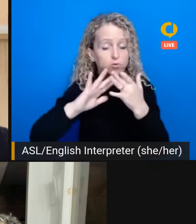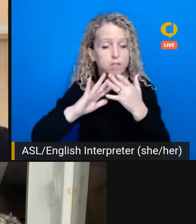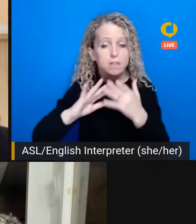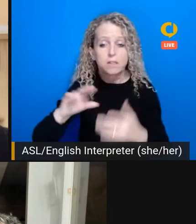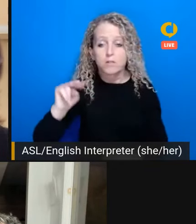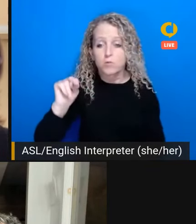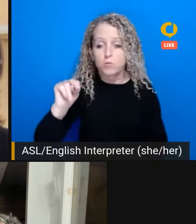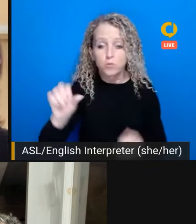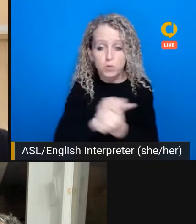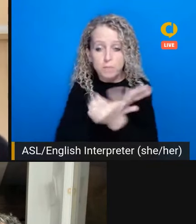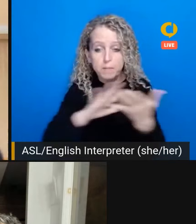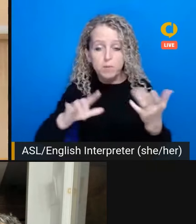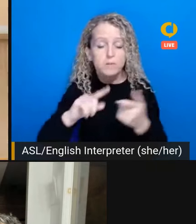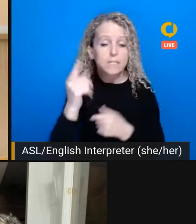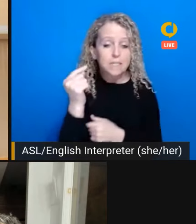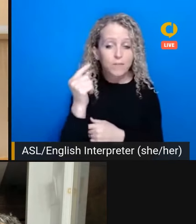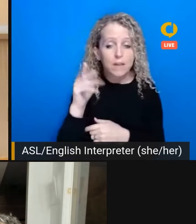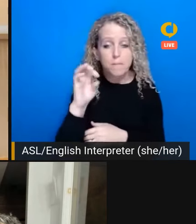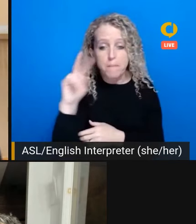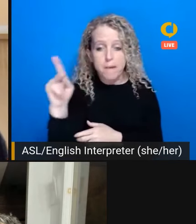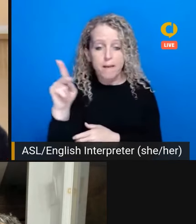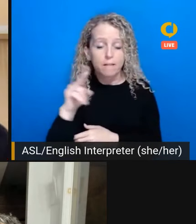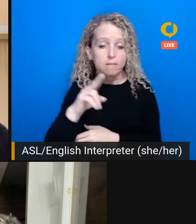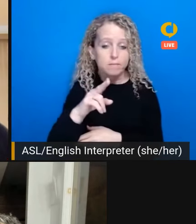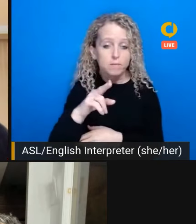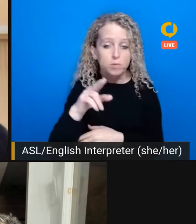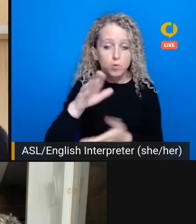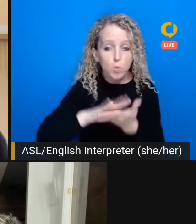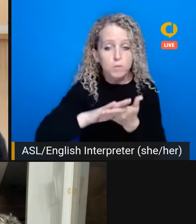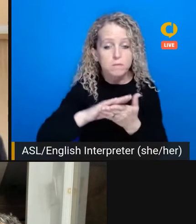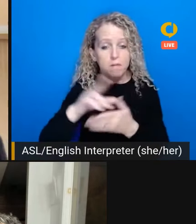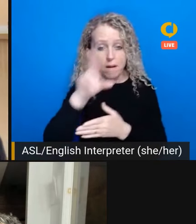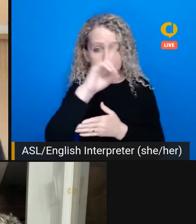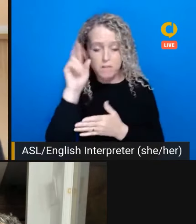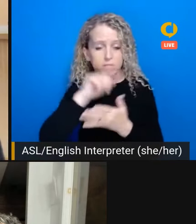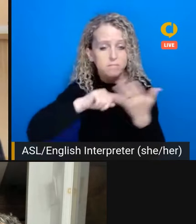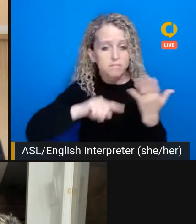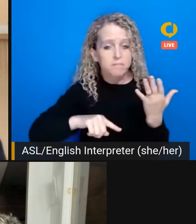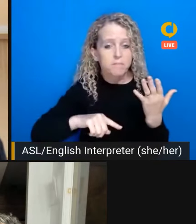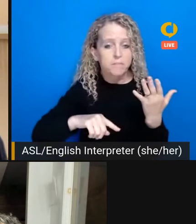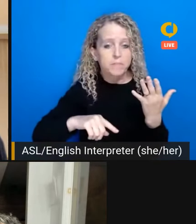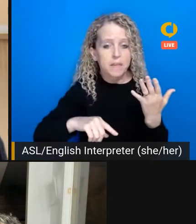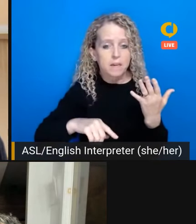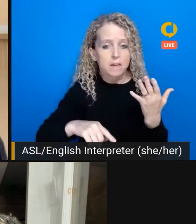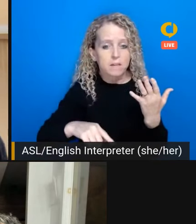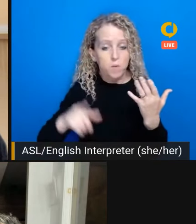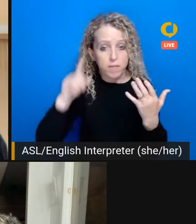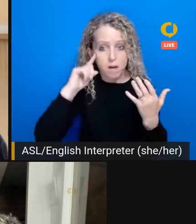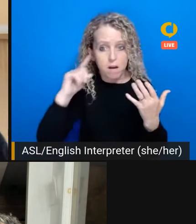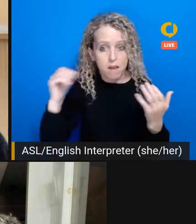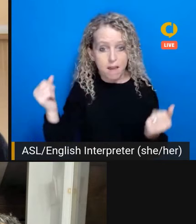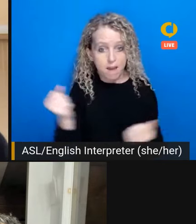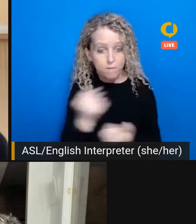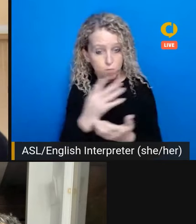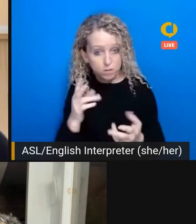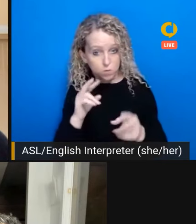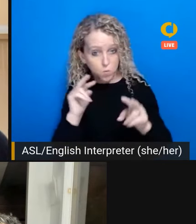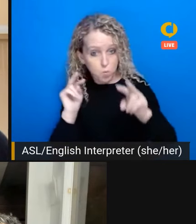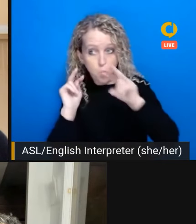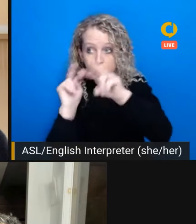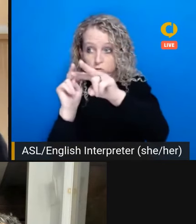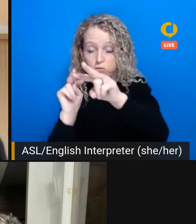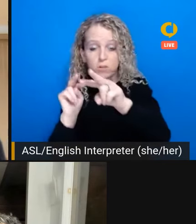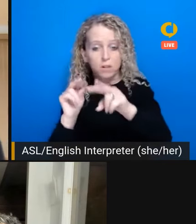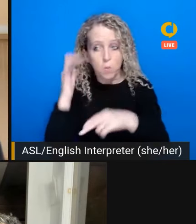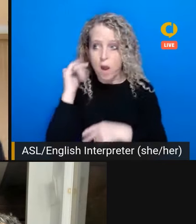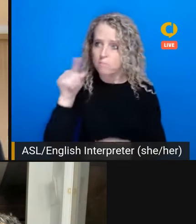banks, you name it, schools, hospitals. At first, they thought everybody is watching them because they are doing something